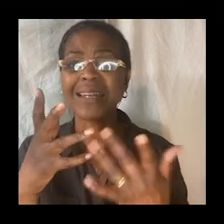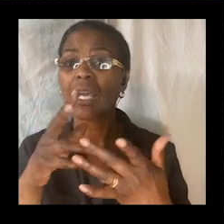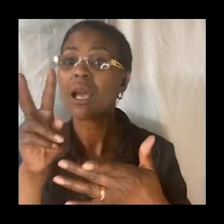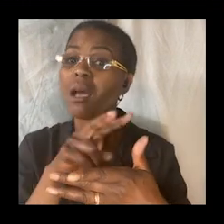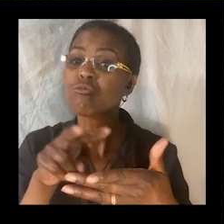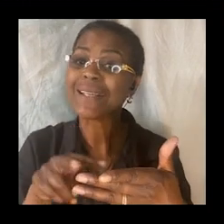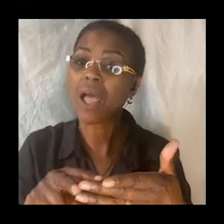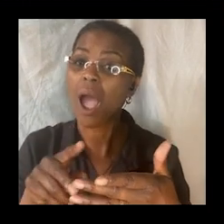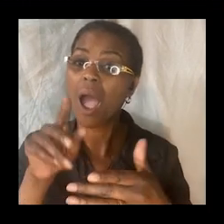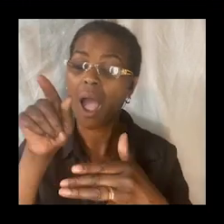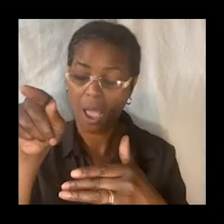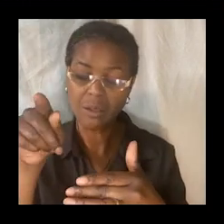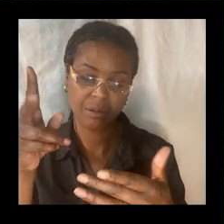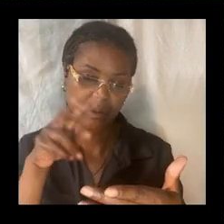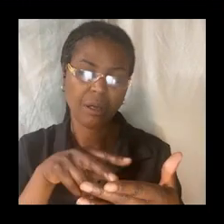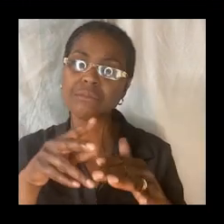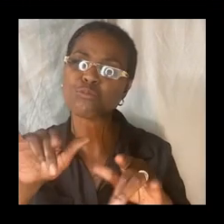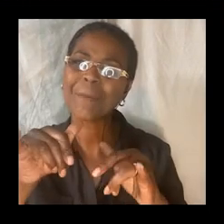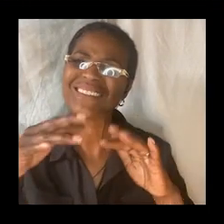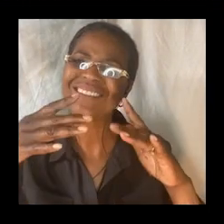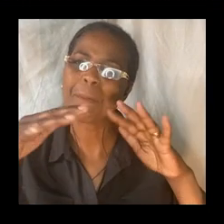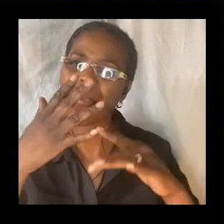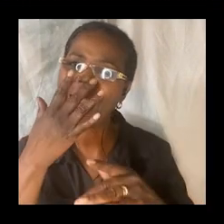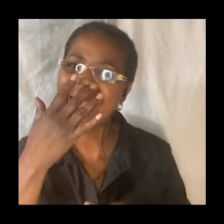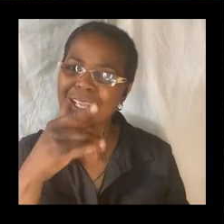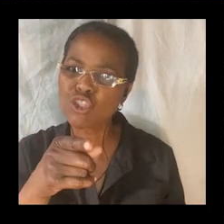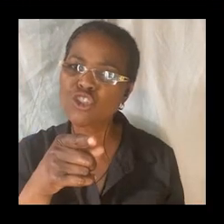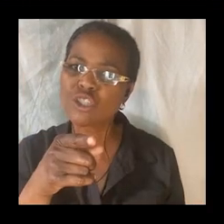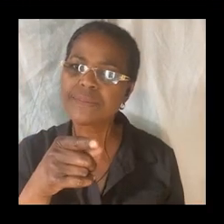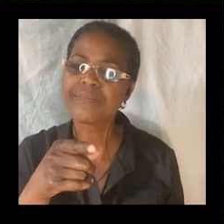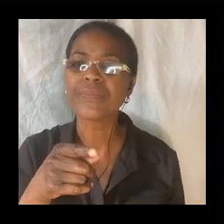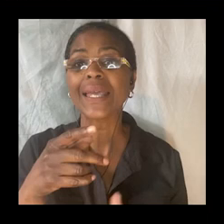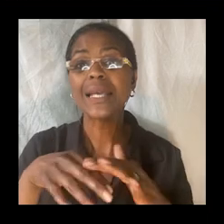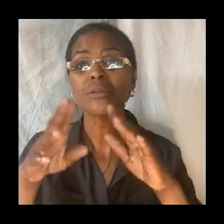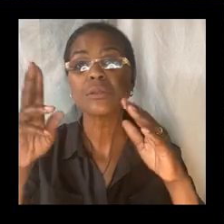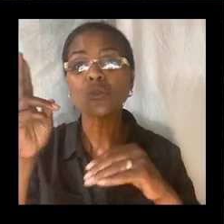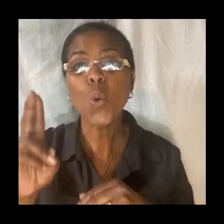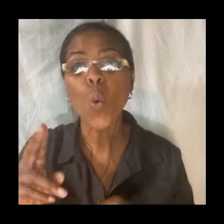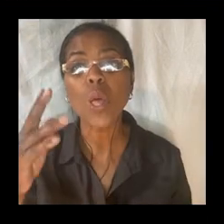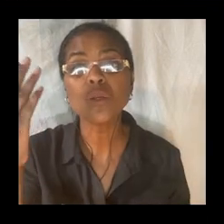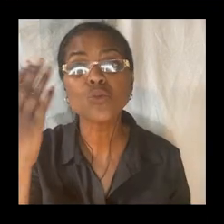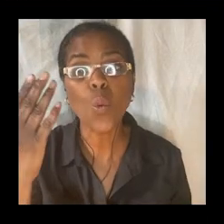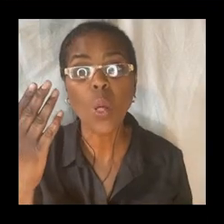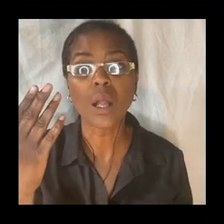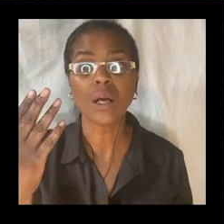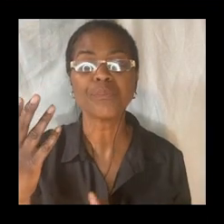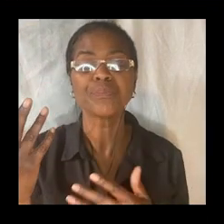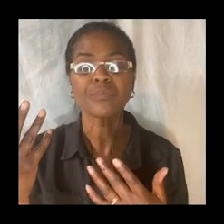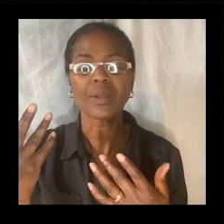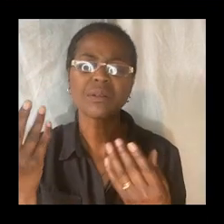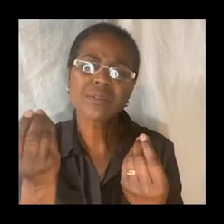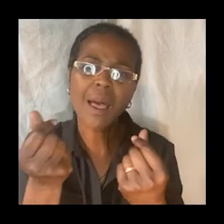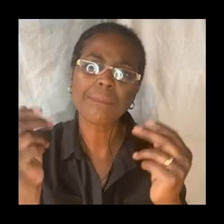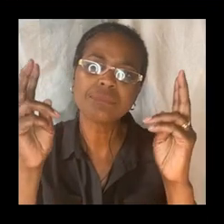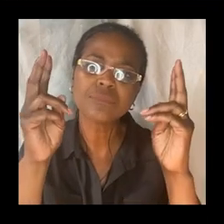character because, for any, you know, any readers out there who will be the similar age to the two of them, and you might at school suddenly